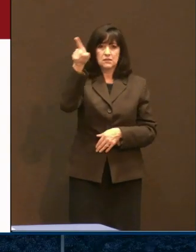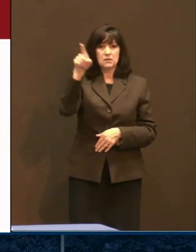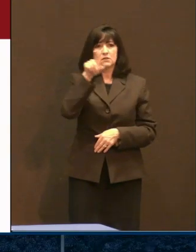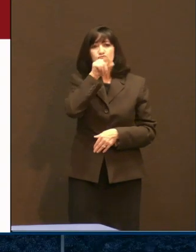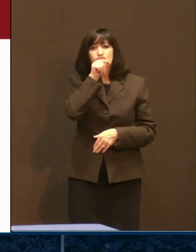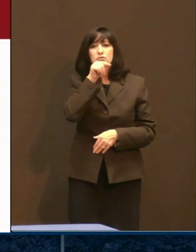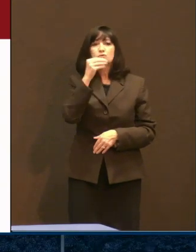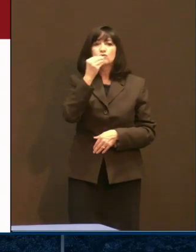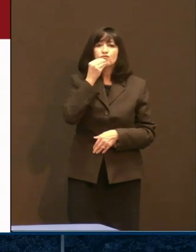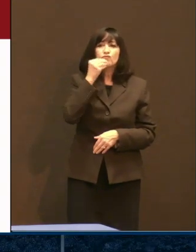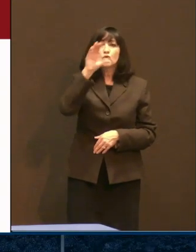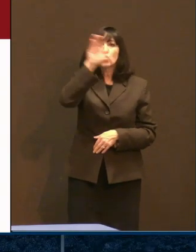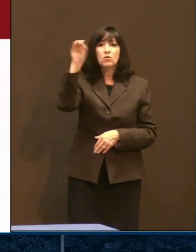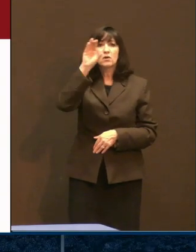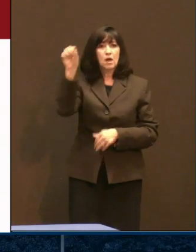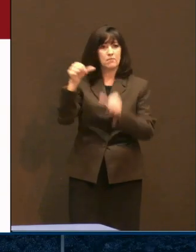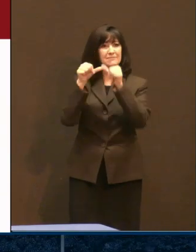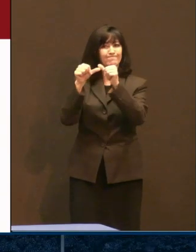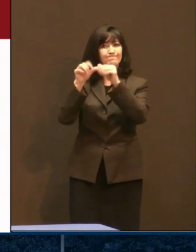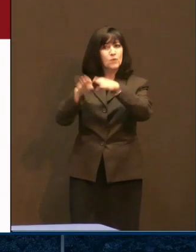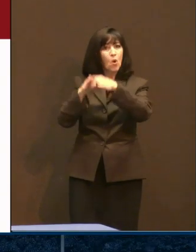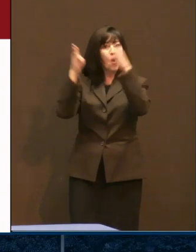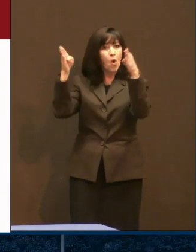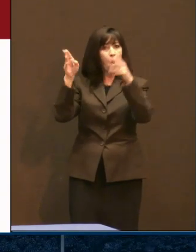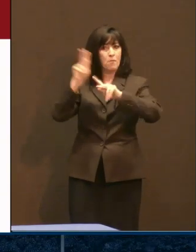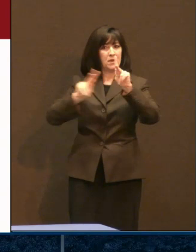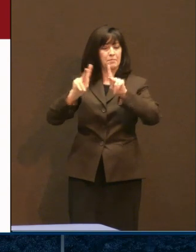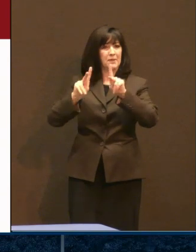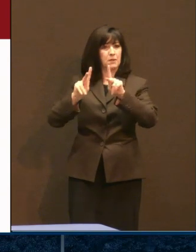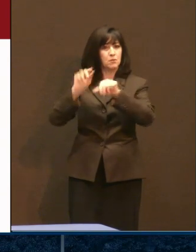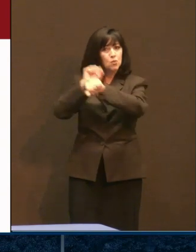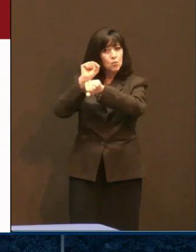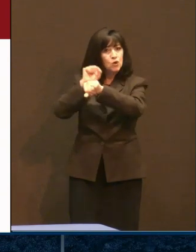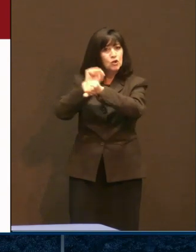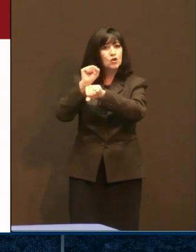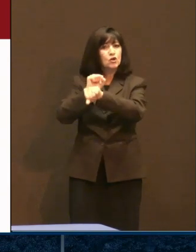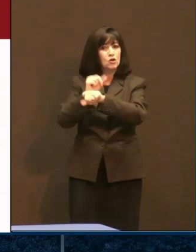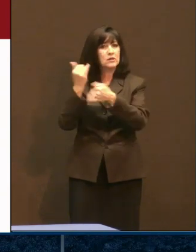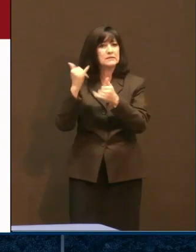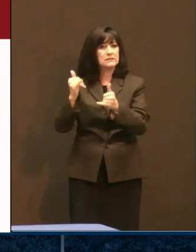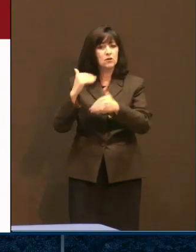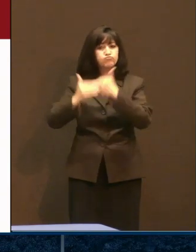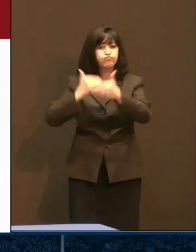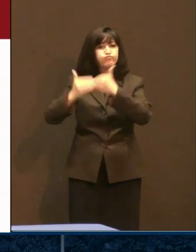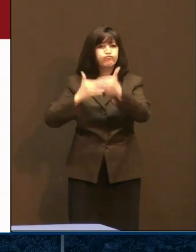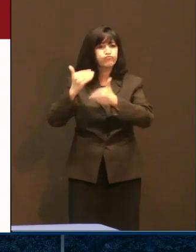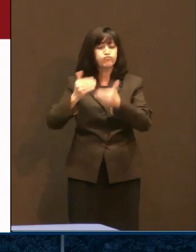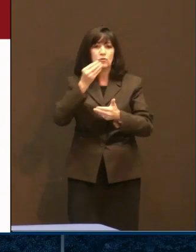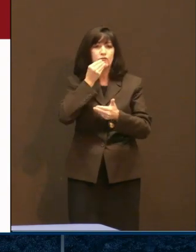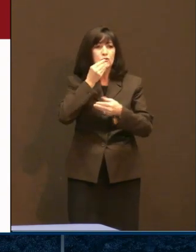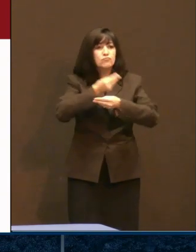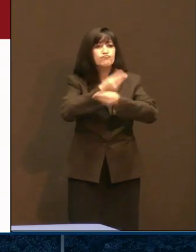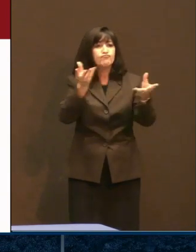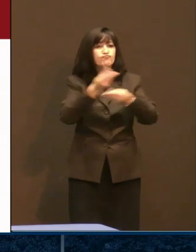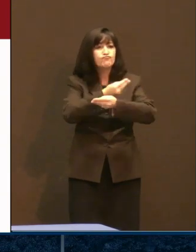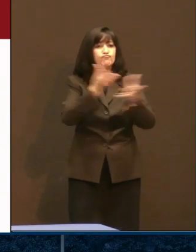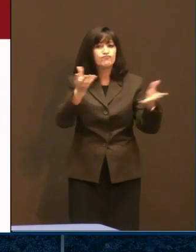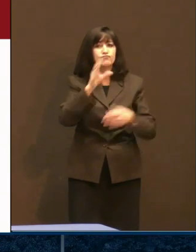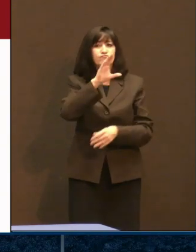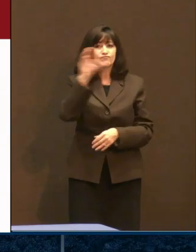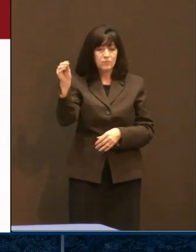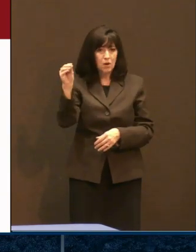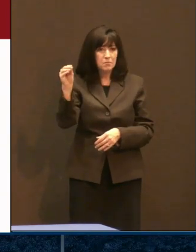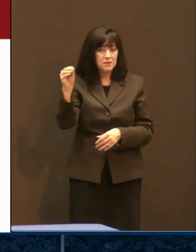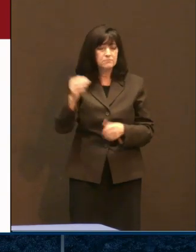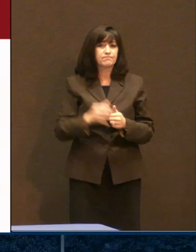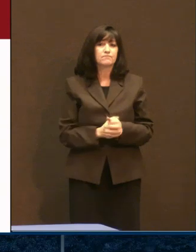that are unknown. The demographics stay pretty consistent across age categories. Again, most vulnerable, 65